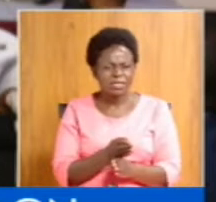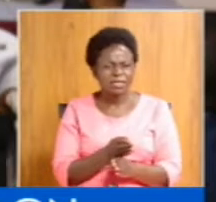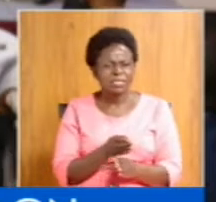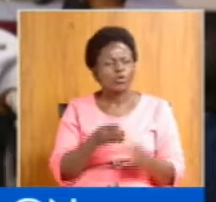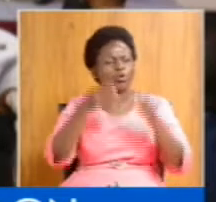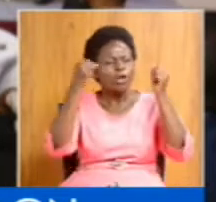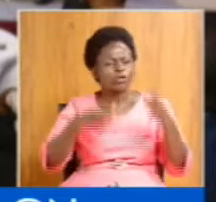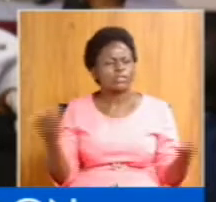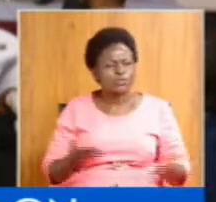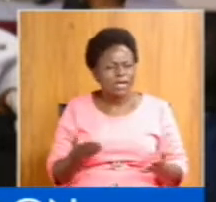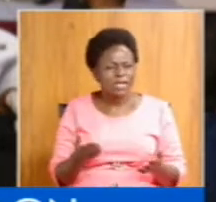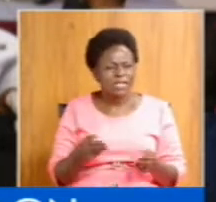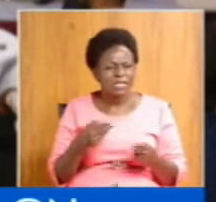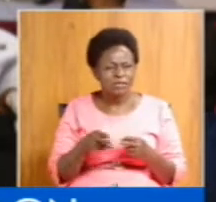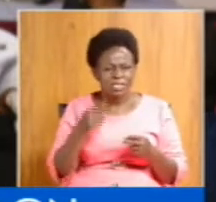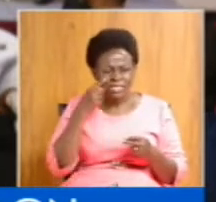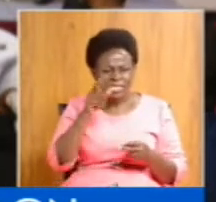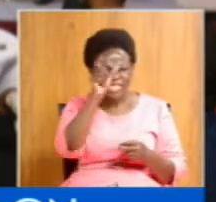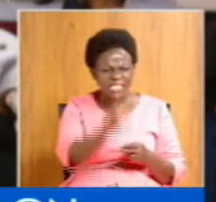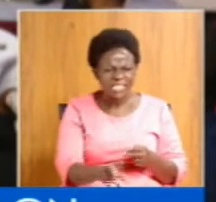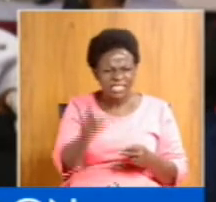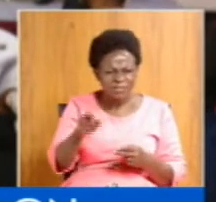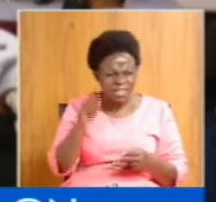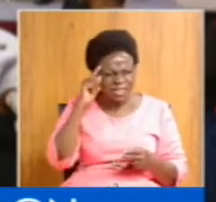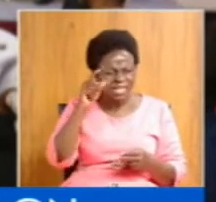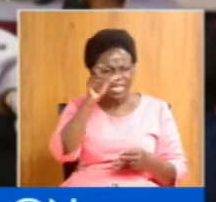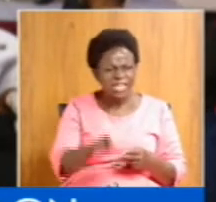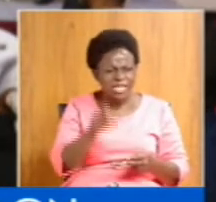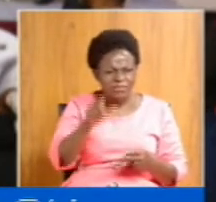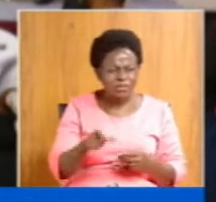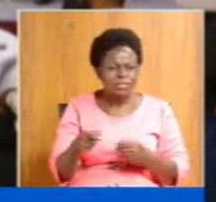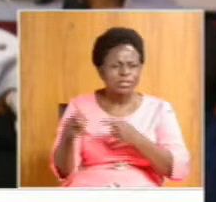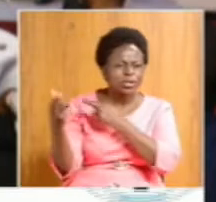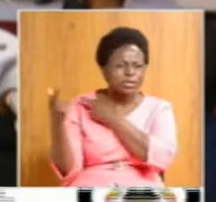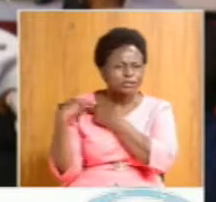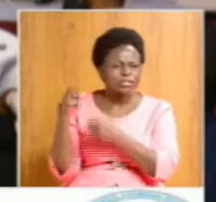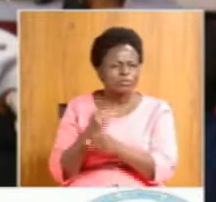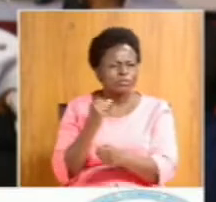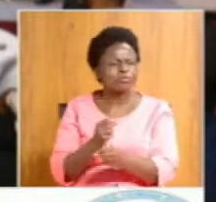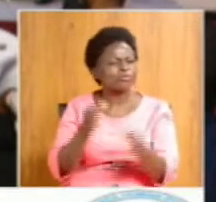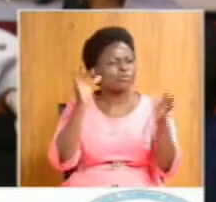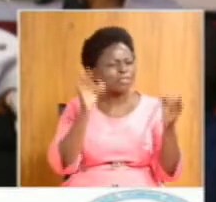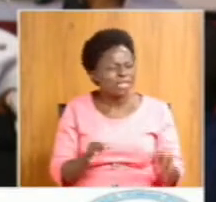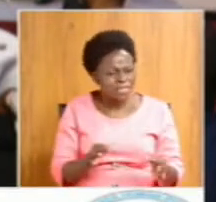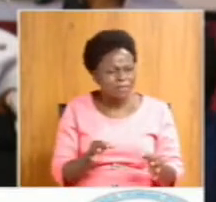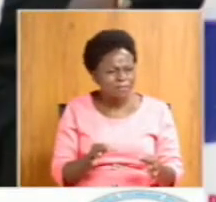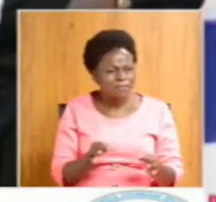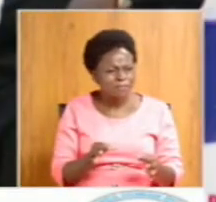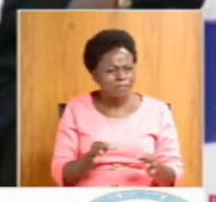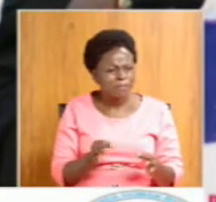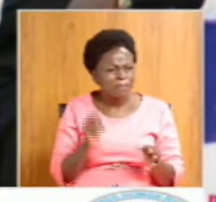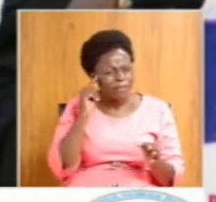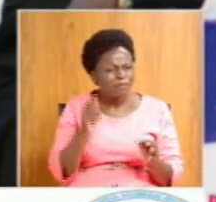we lose it to start looking at individuals and thinking individuals are the ones who are supposed to do things that is for